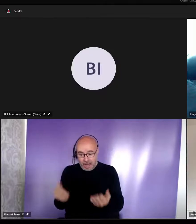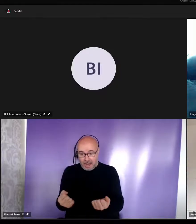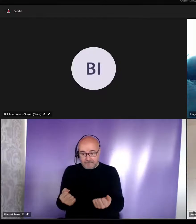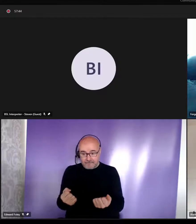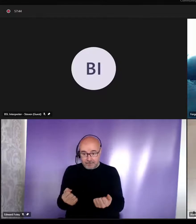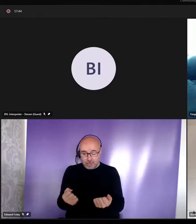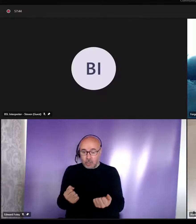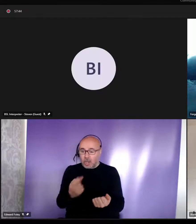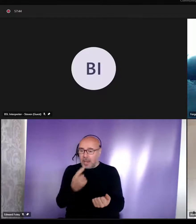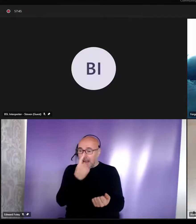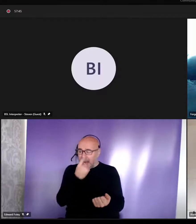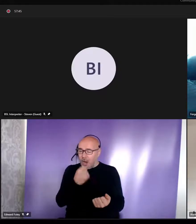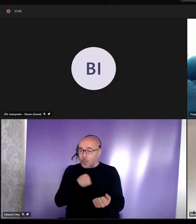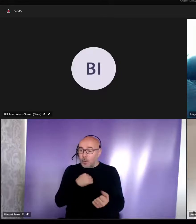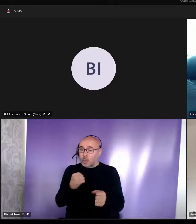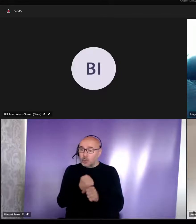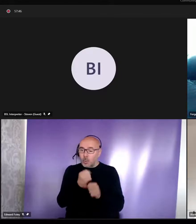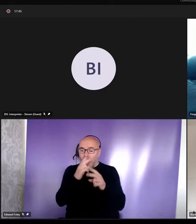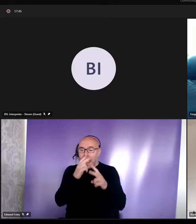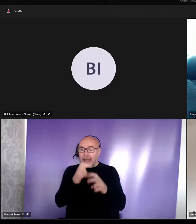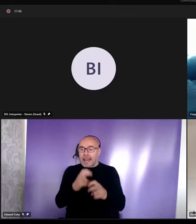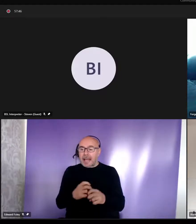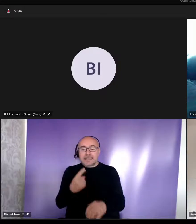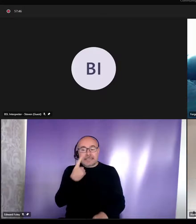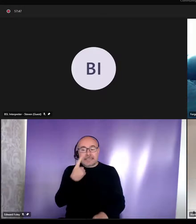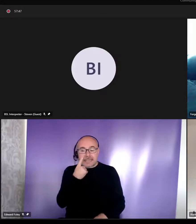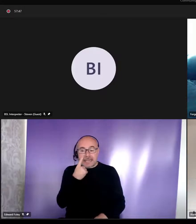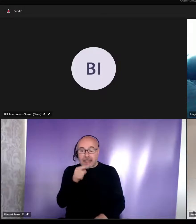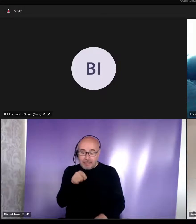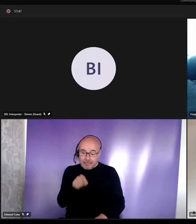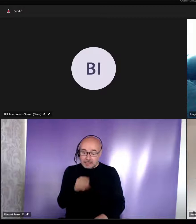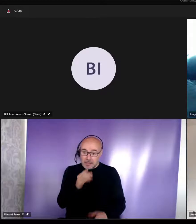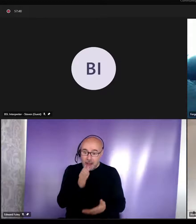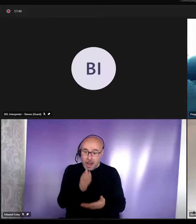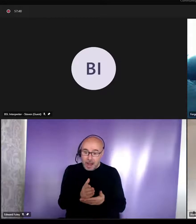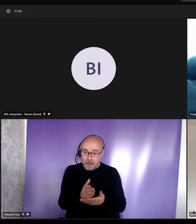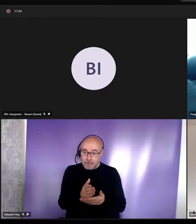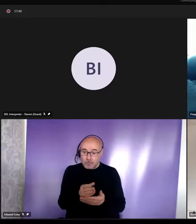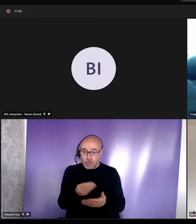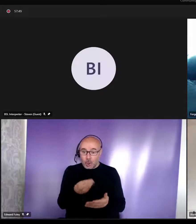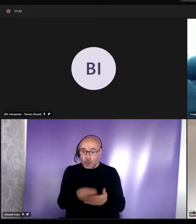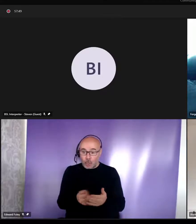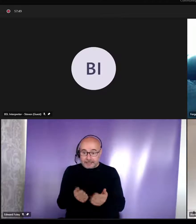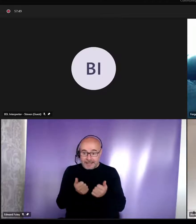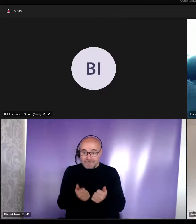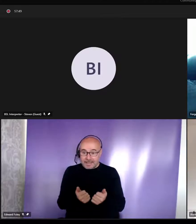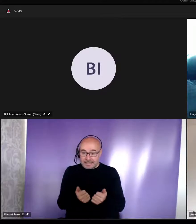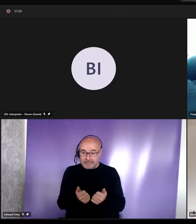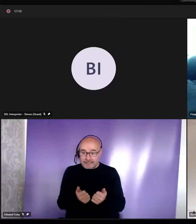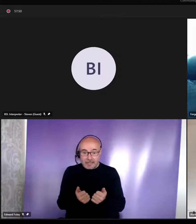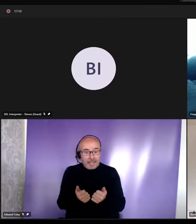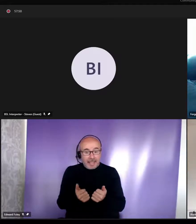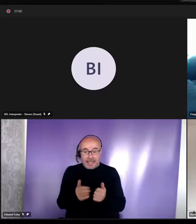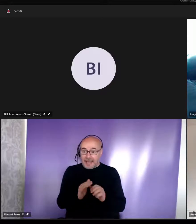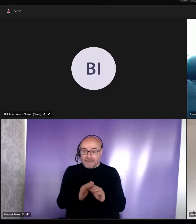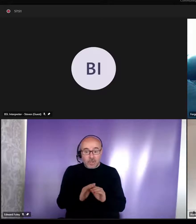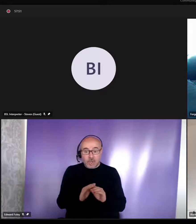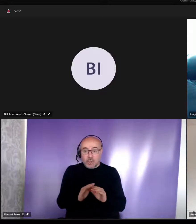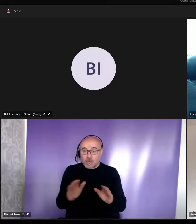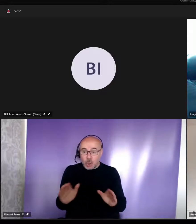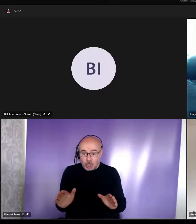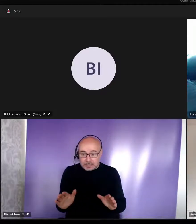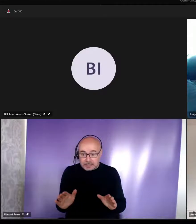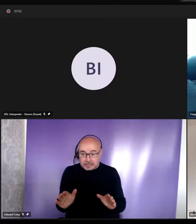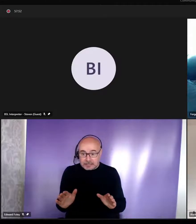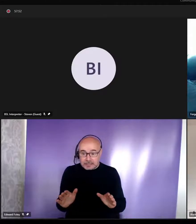sort of analysis to see if that still is the case, if it's cost effective. And if it's not, and at the time we made a mistake by doing